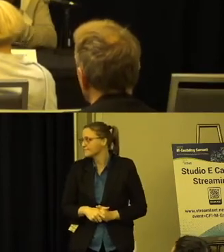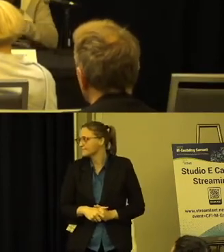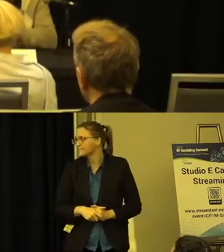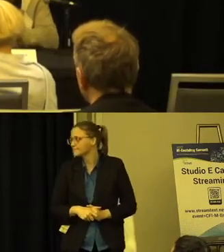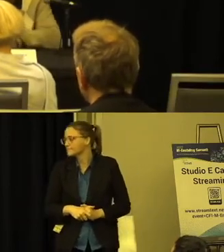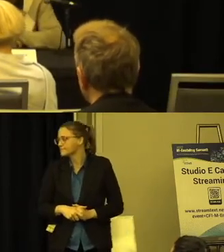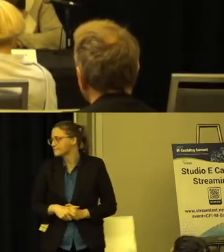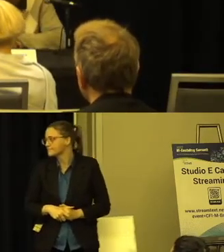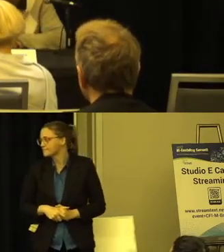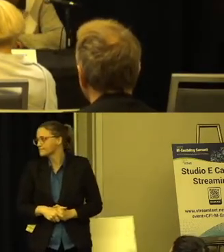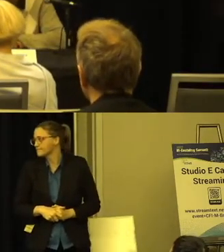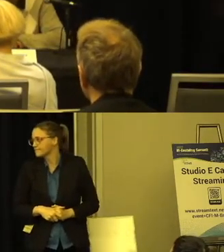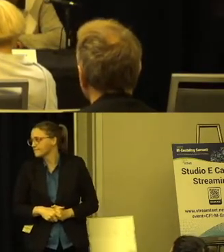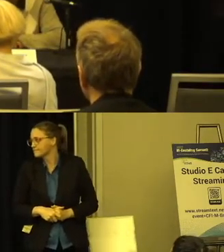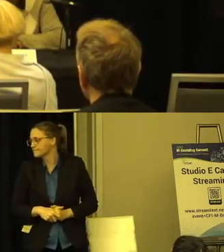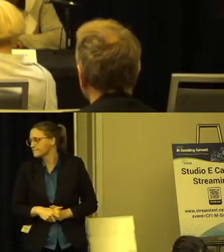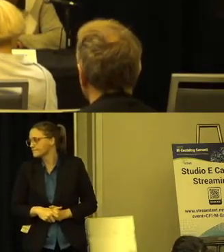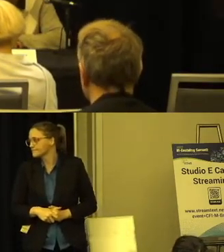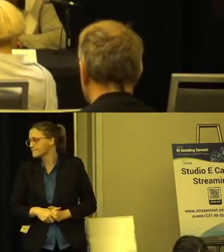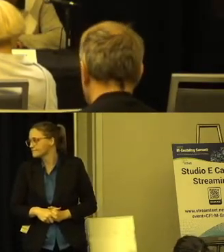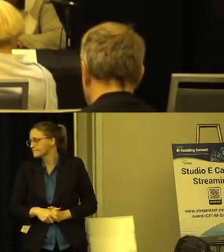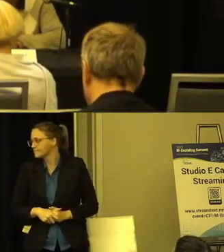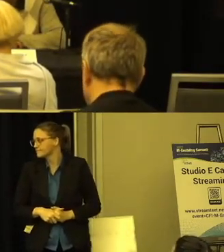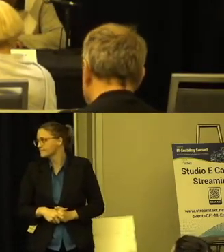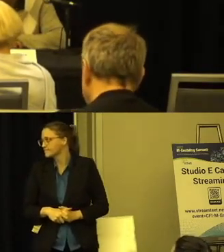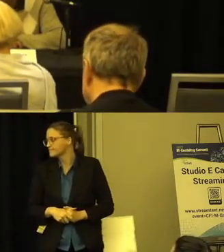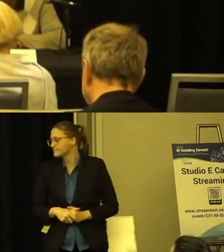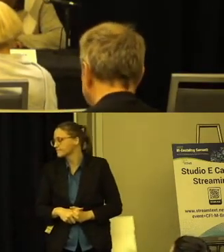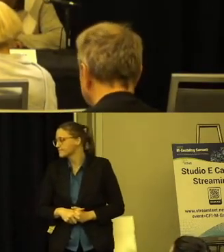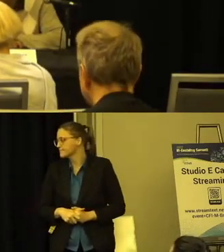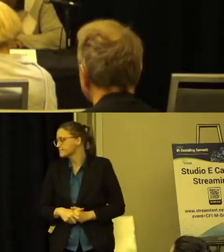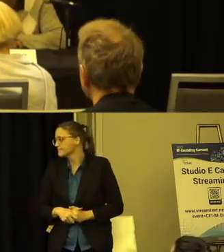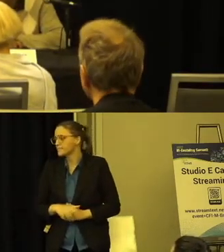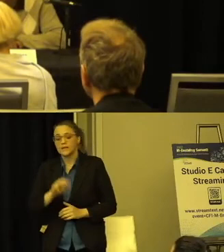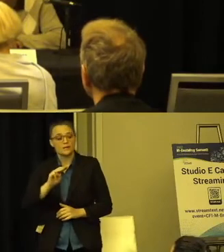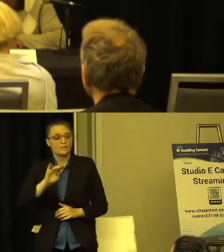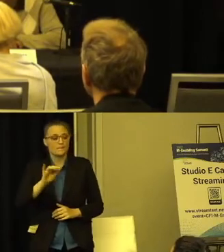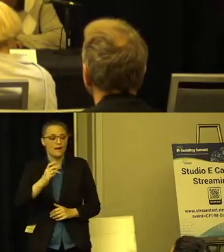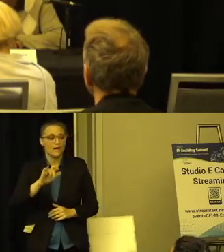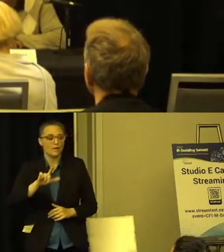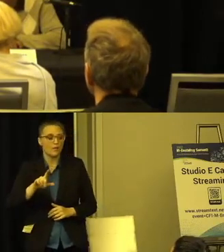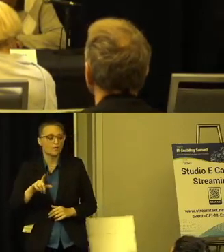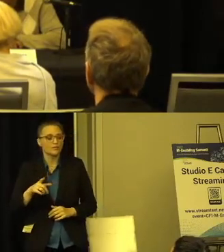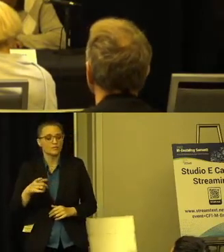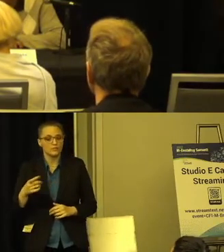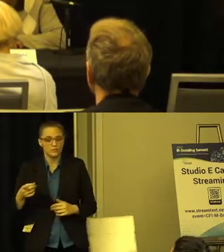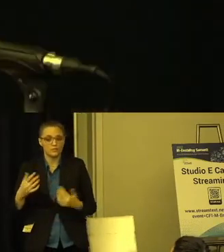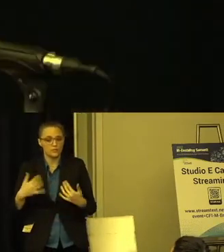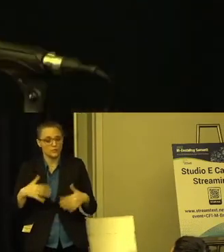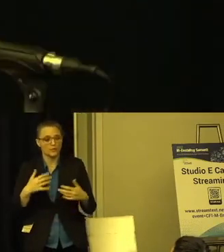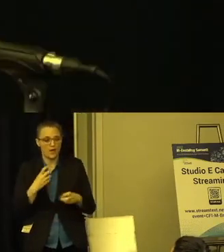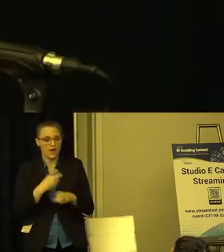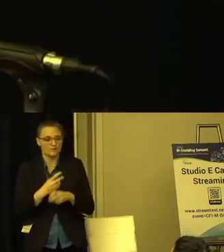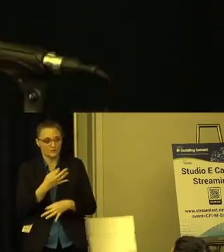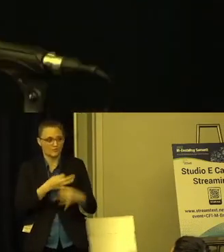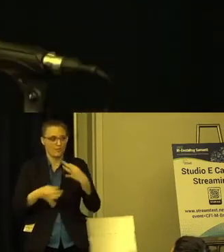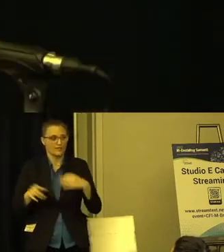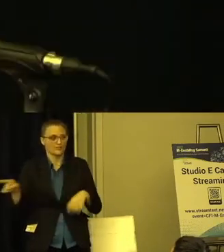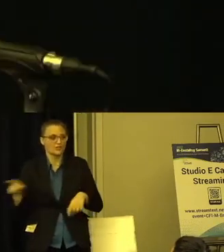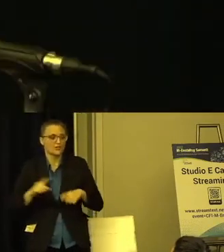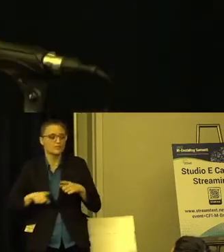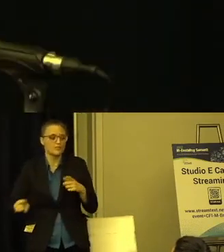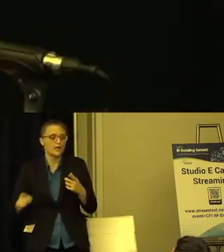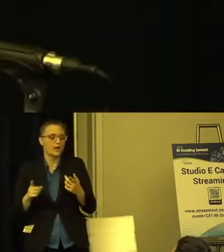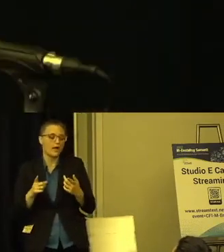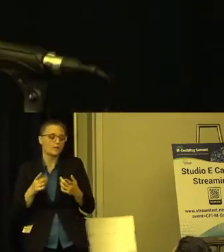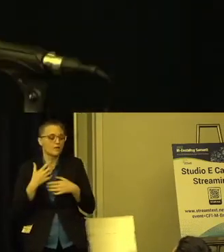Thank you for everything you all been doing. And Michael, you have very big shoes to fill, but I'm absolutely confident. I've